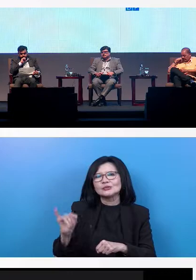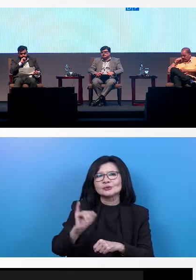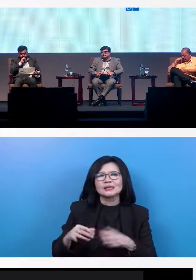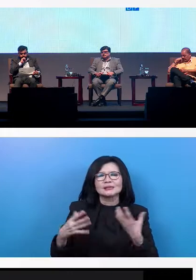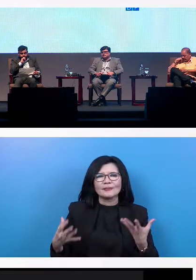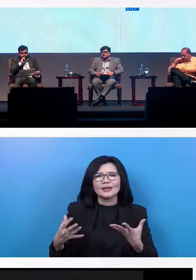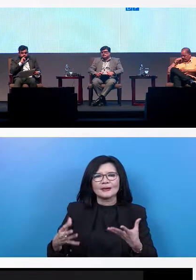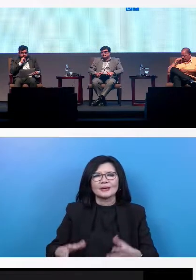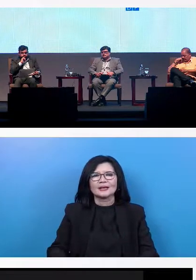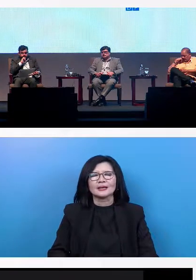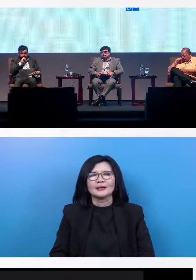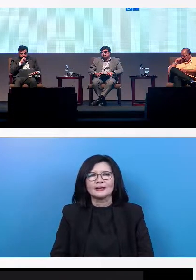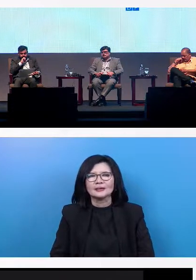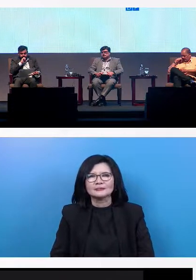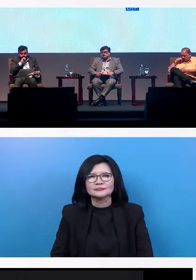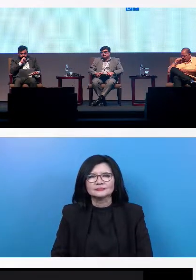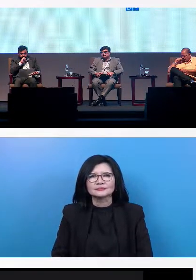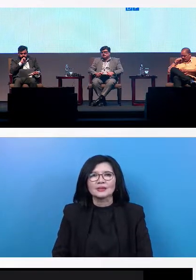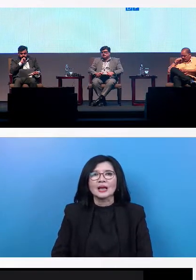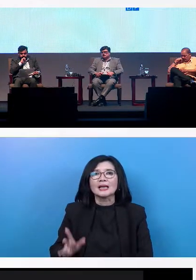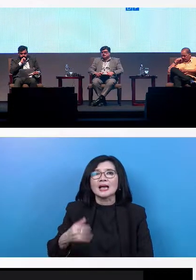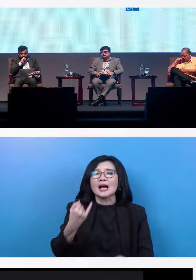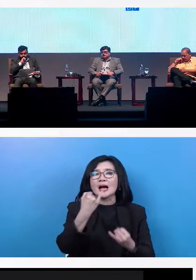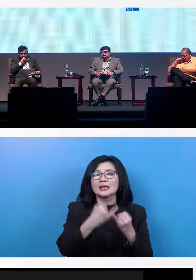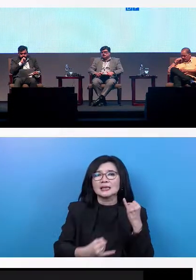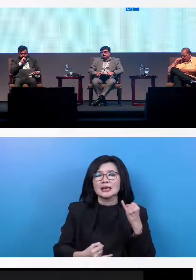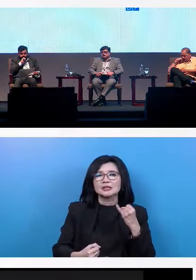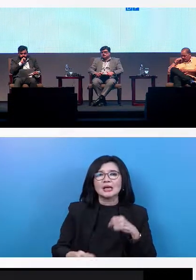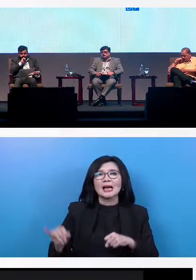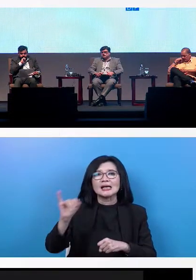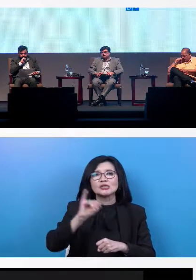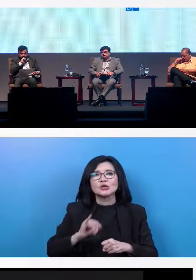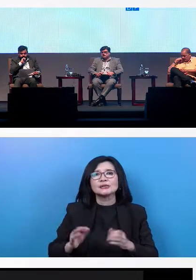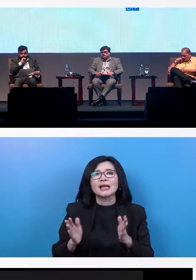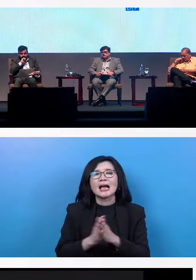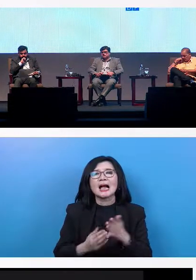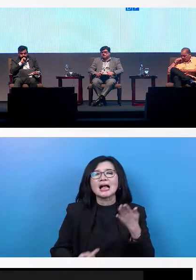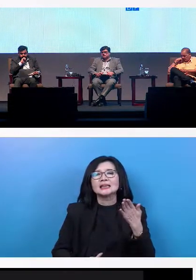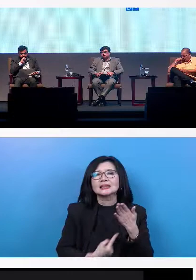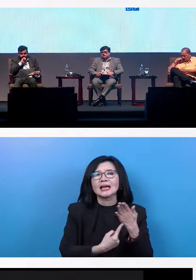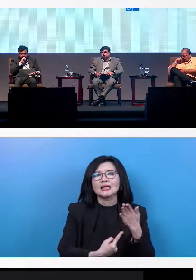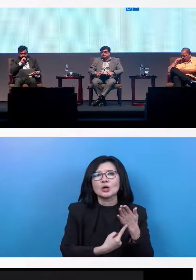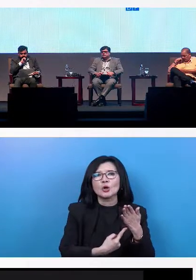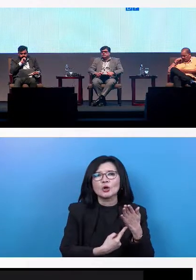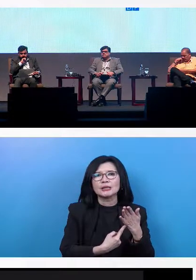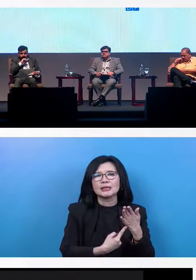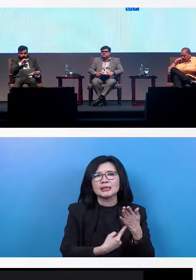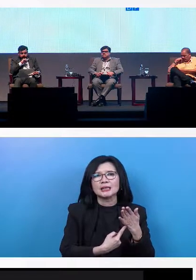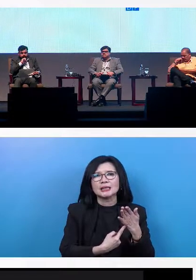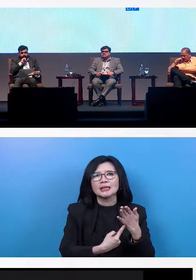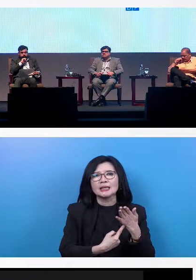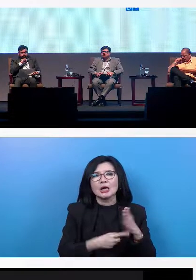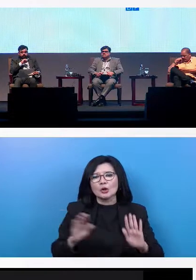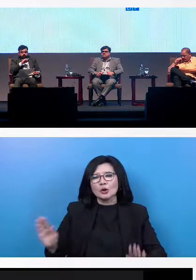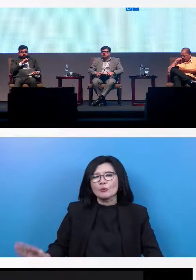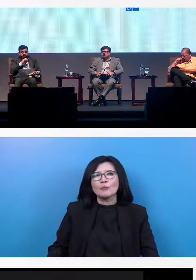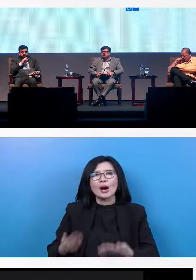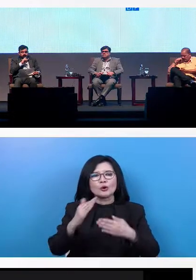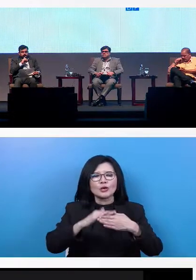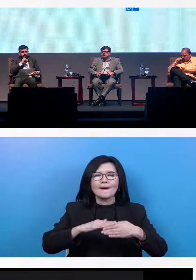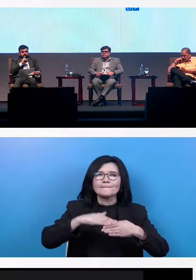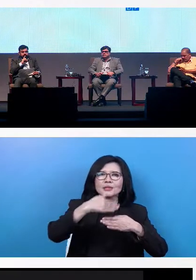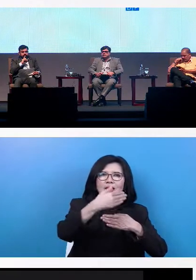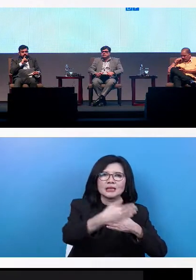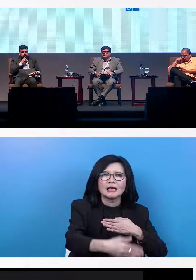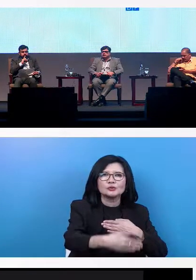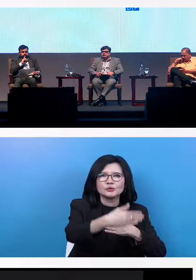insurance support for innovative technologies to support sustainable infrastructure. And there I can talk a little bit